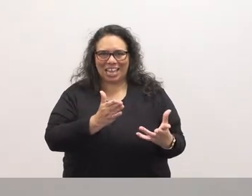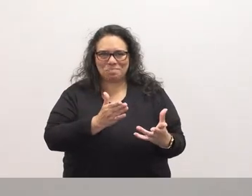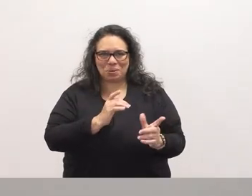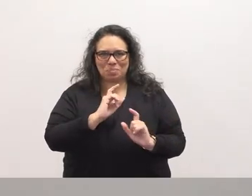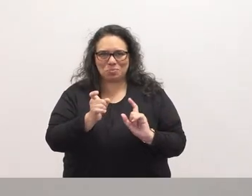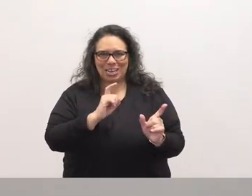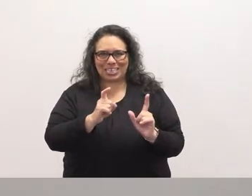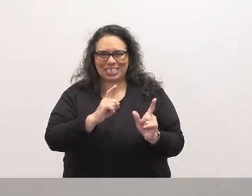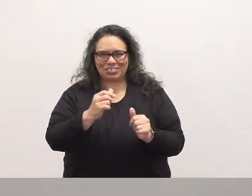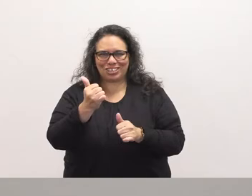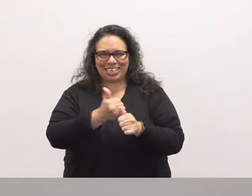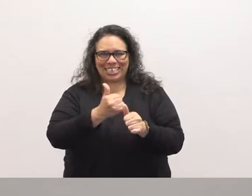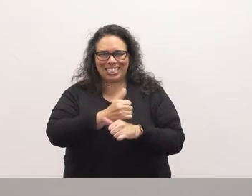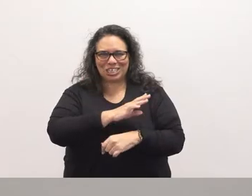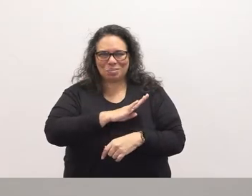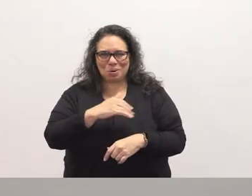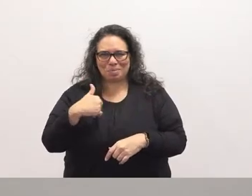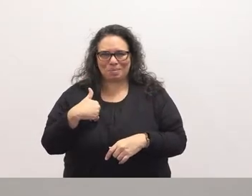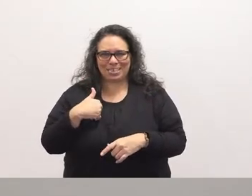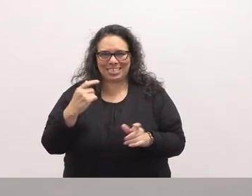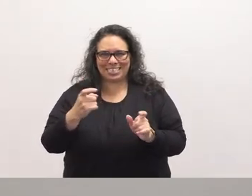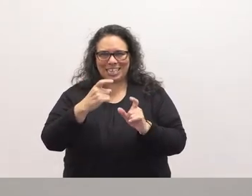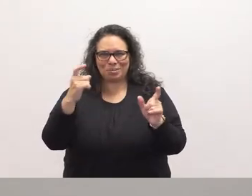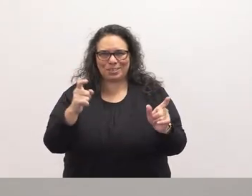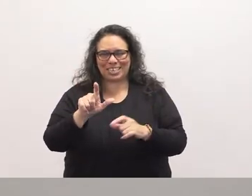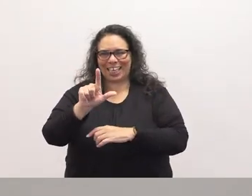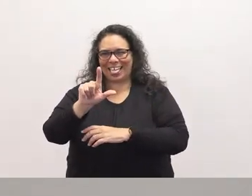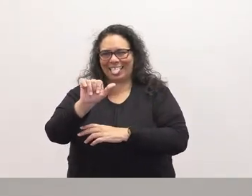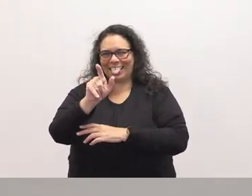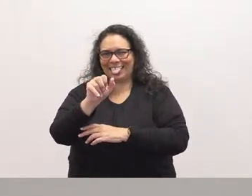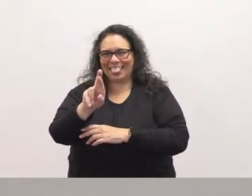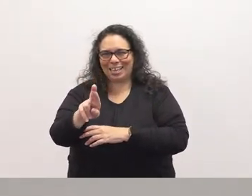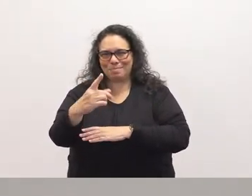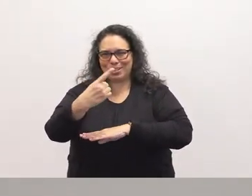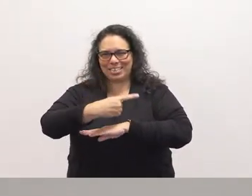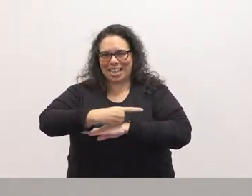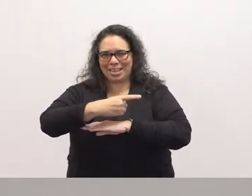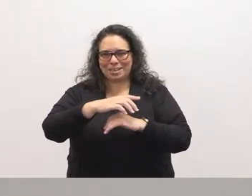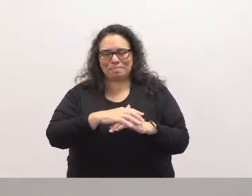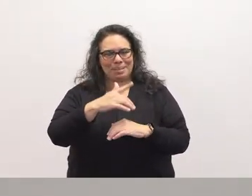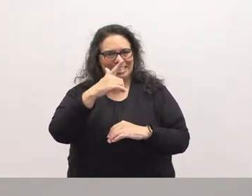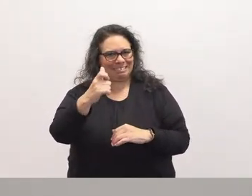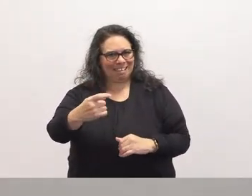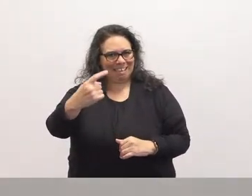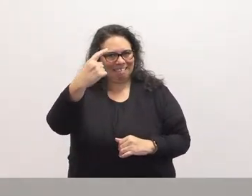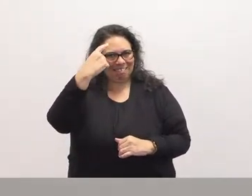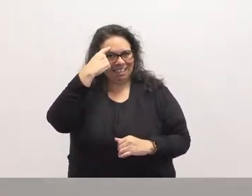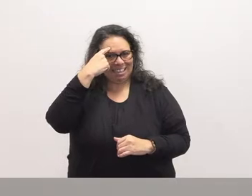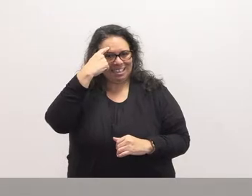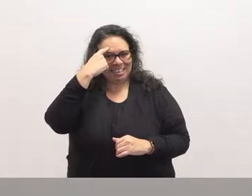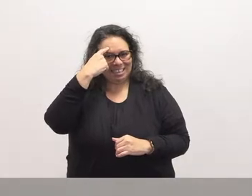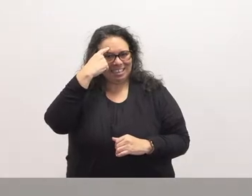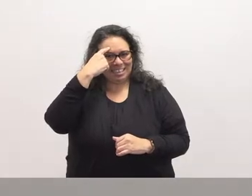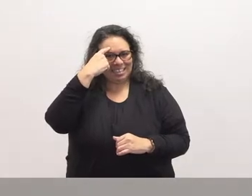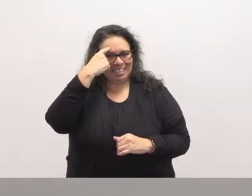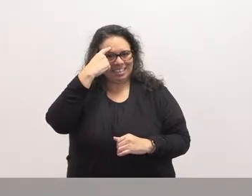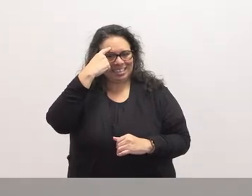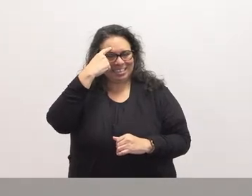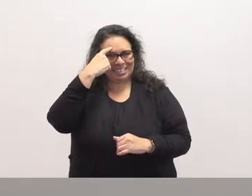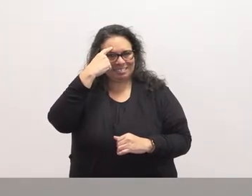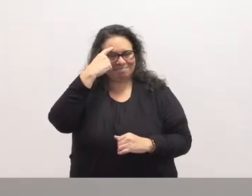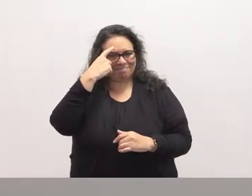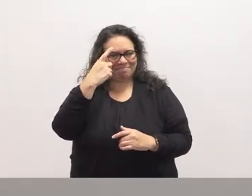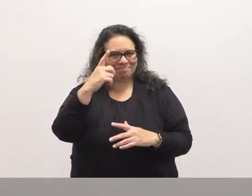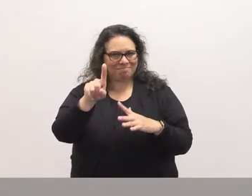members in celebration of Labor Day. Because I think it slips